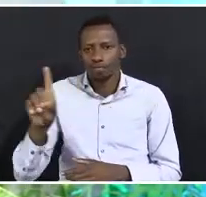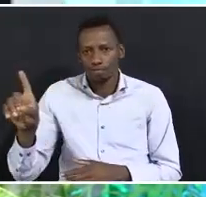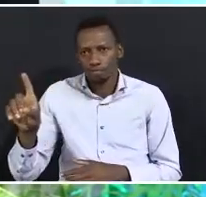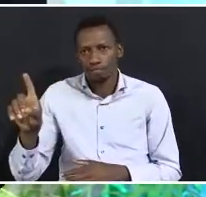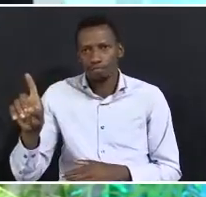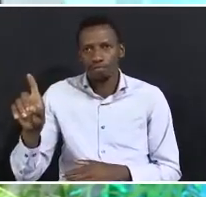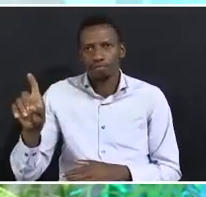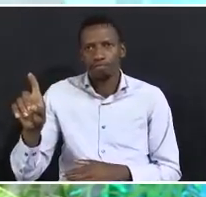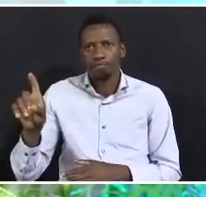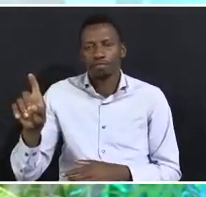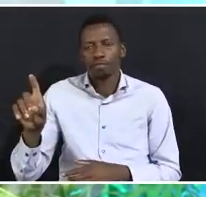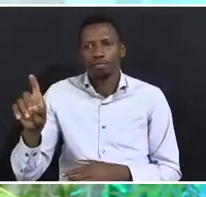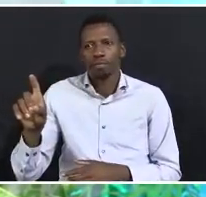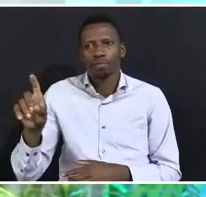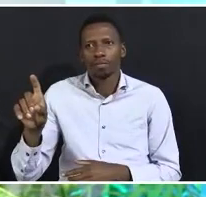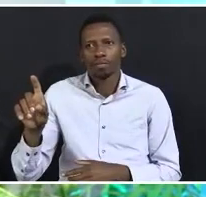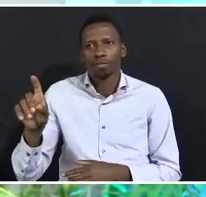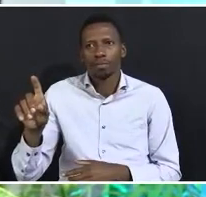verses